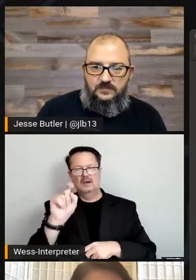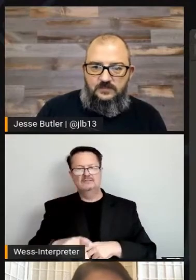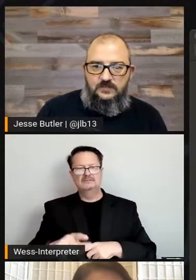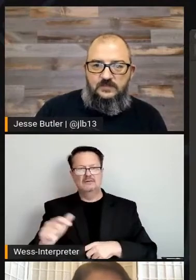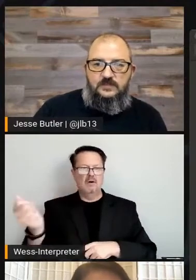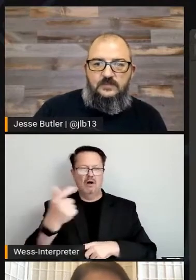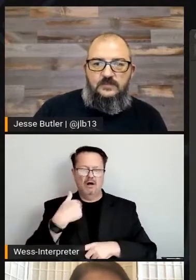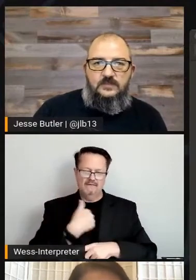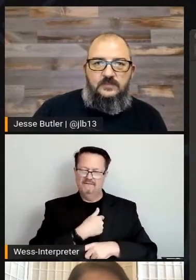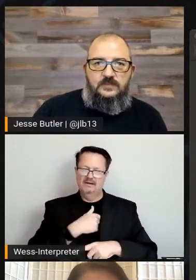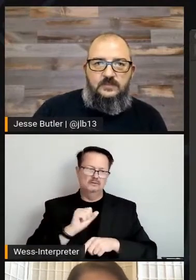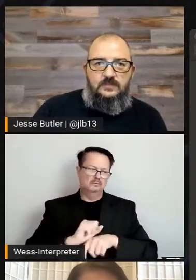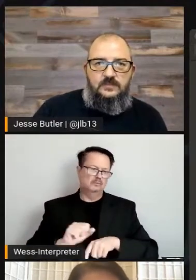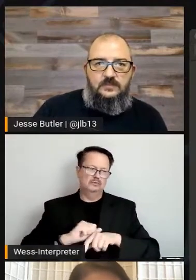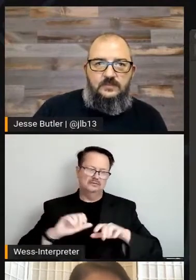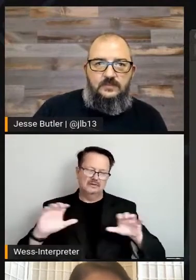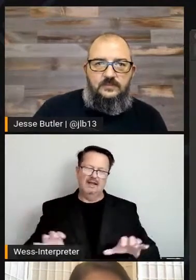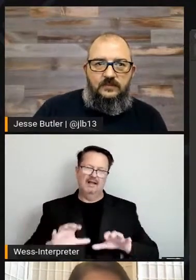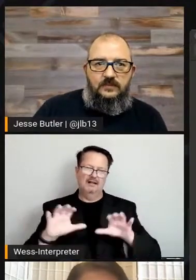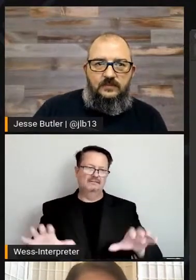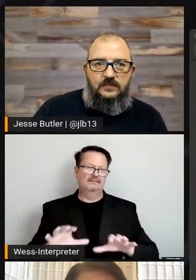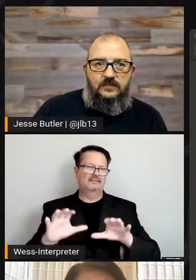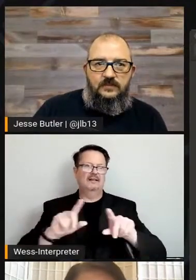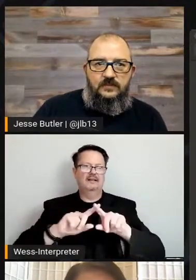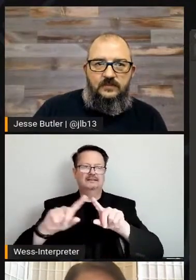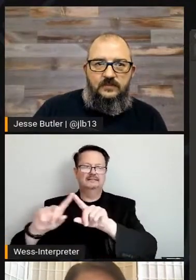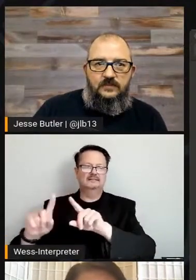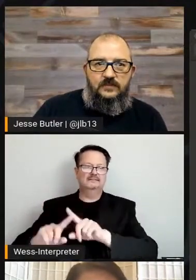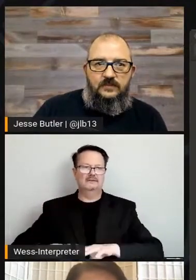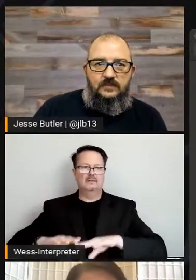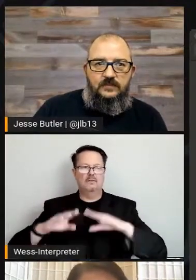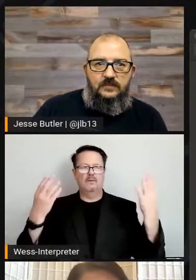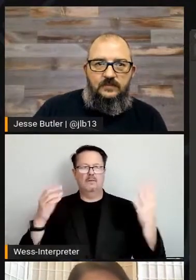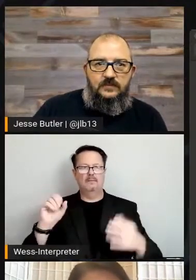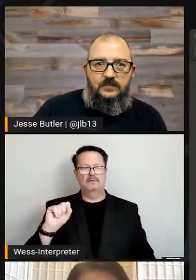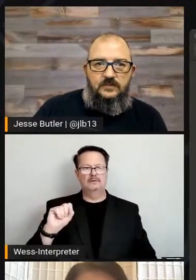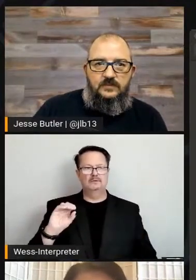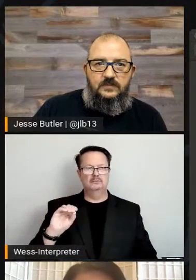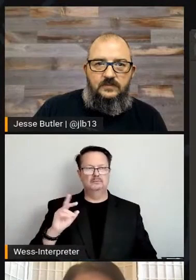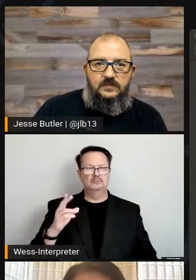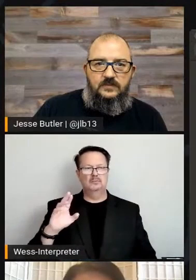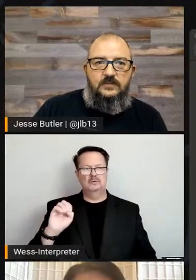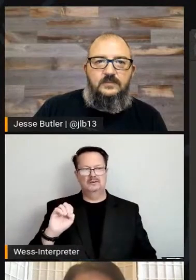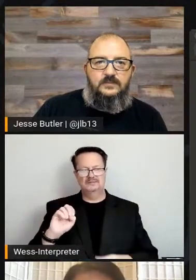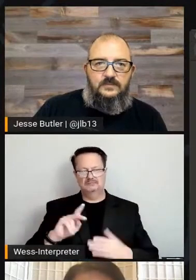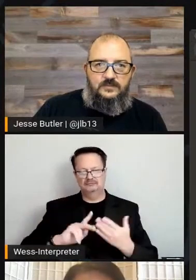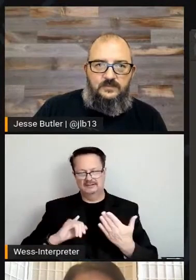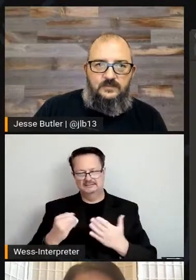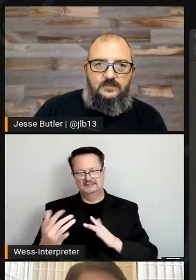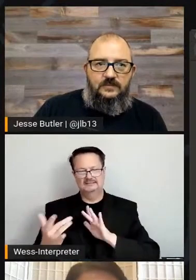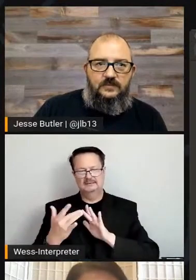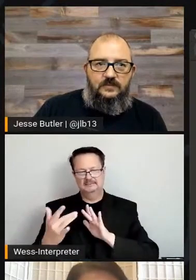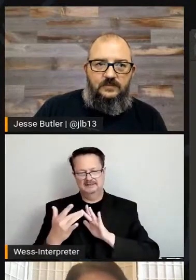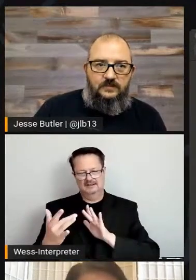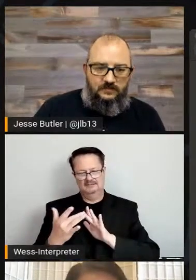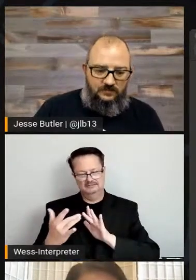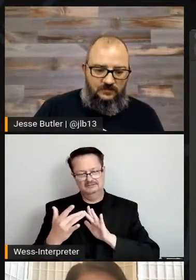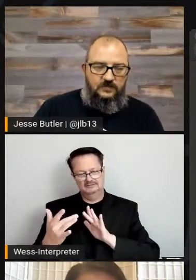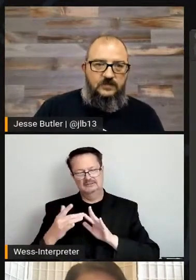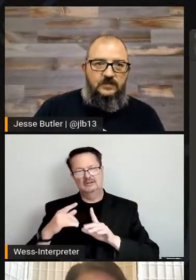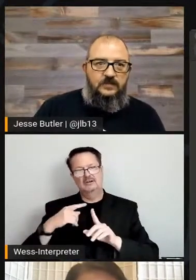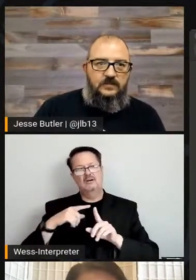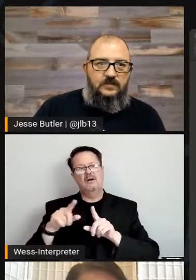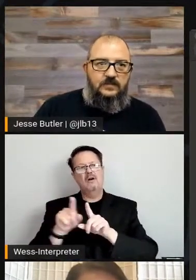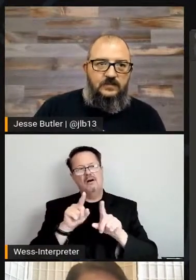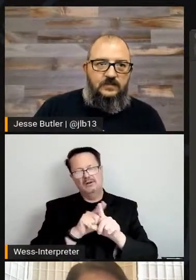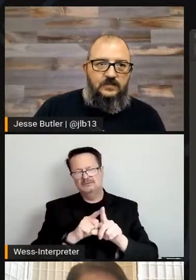actively on different open source projects. So keep in touch. and also participate in more